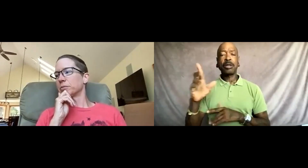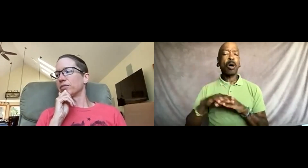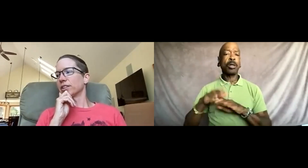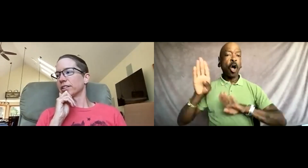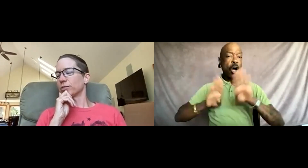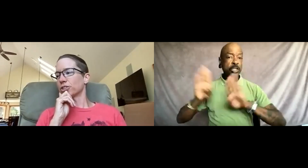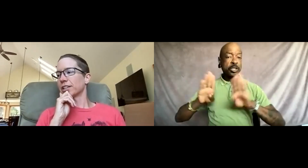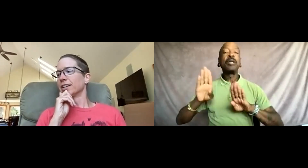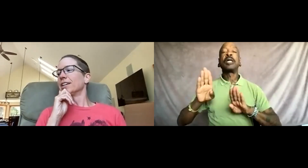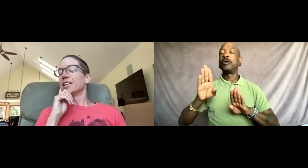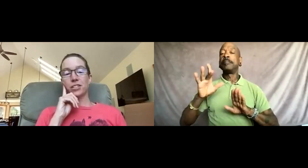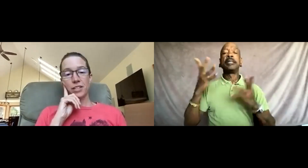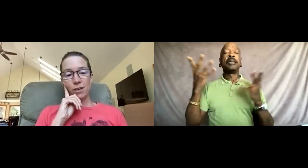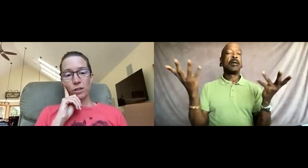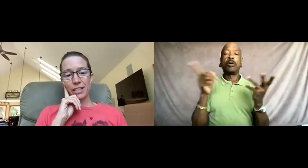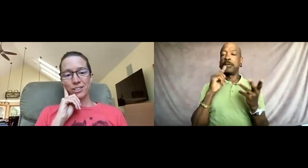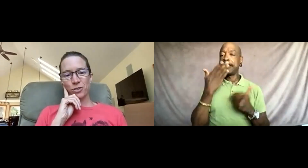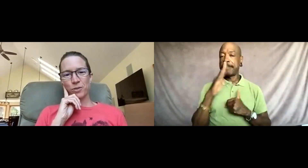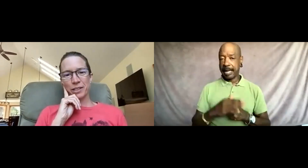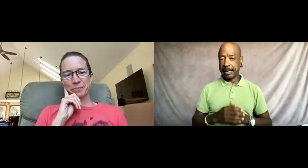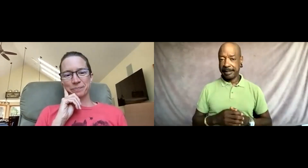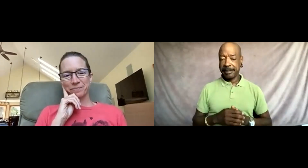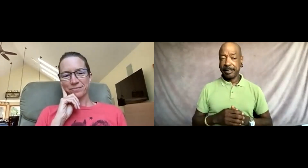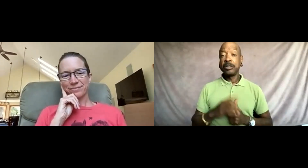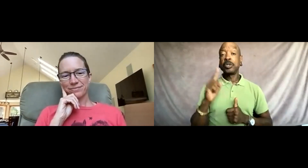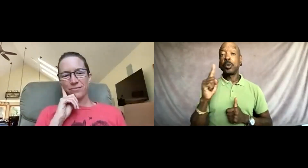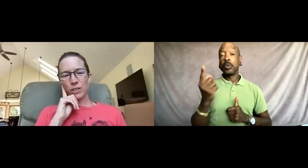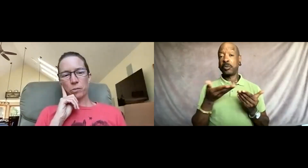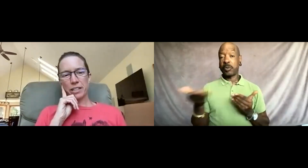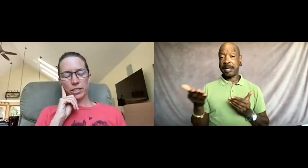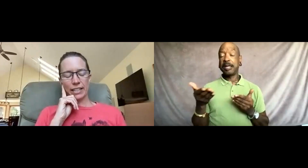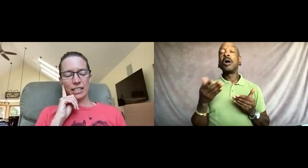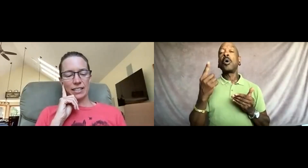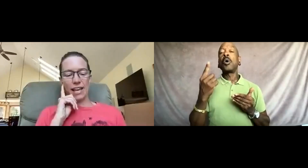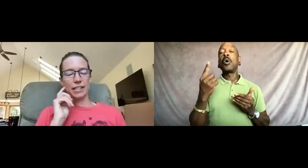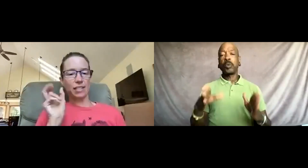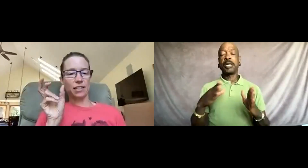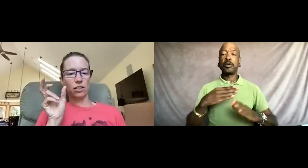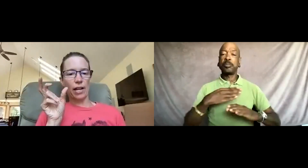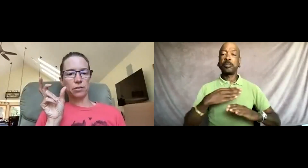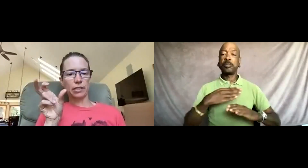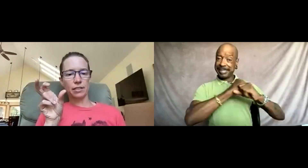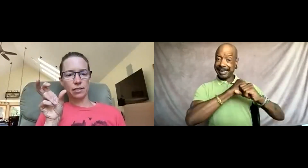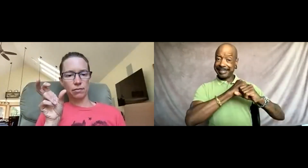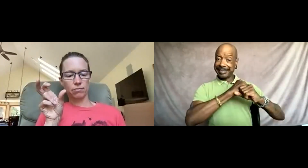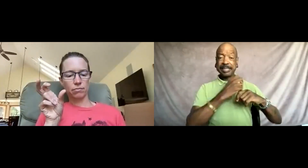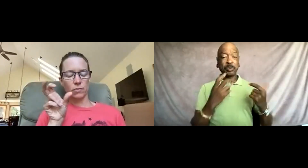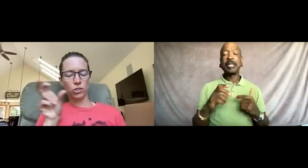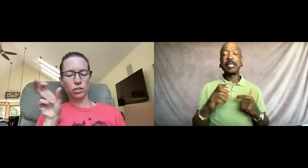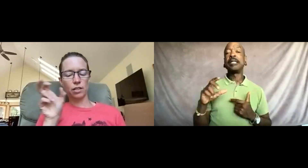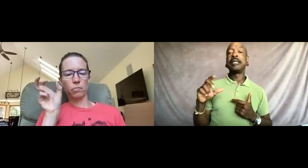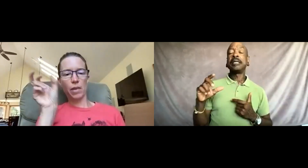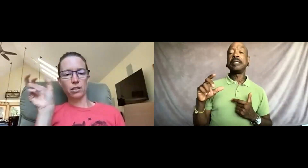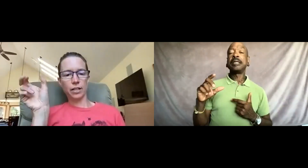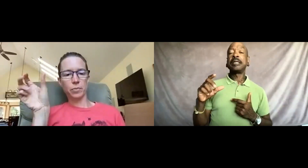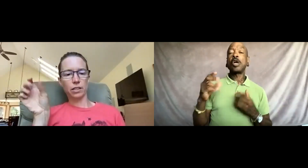That would be very unfortunate. So yeah, one way to protect against that is in the ground lease, which